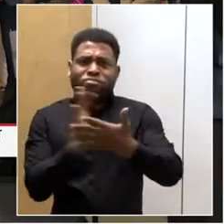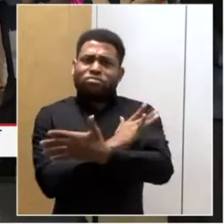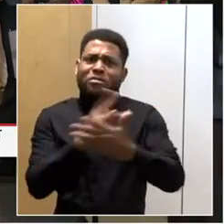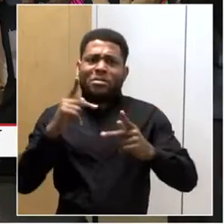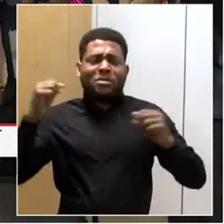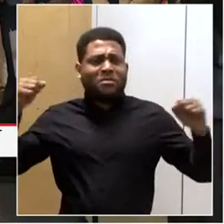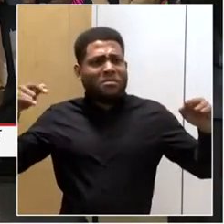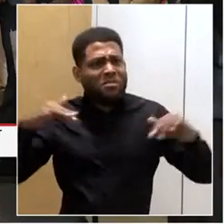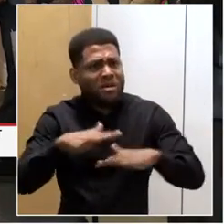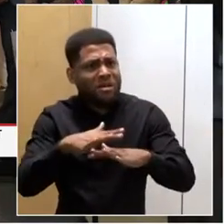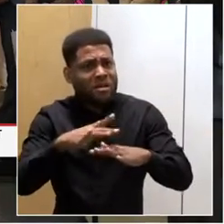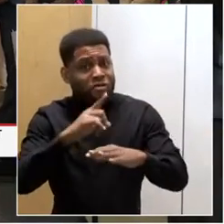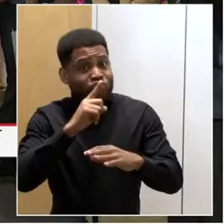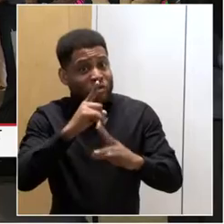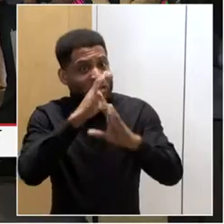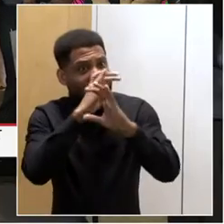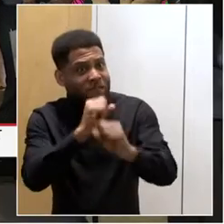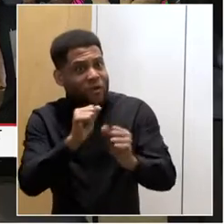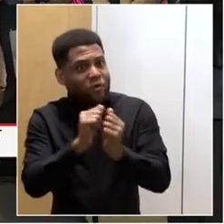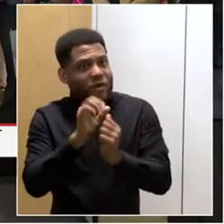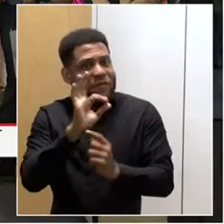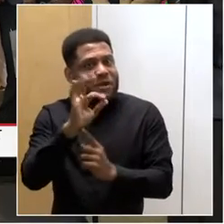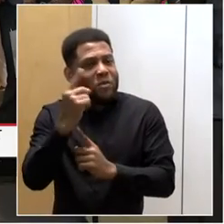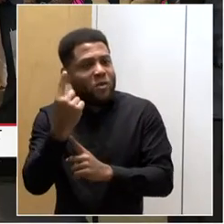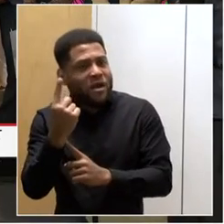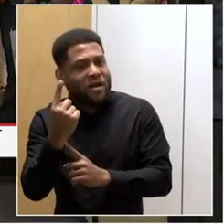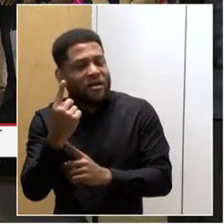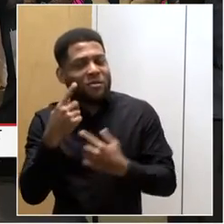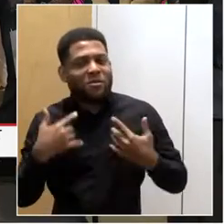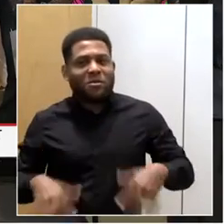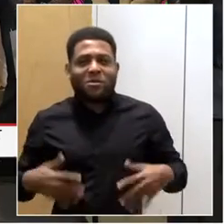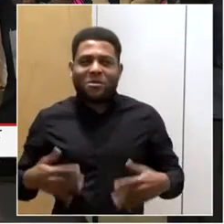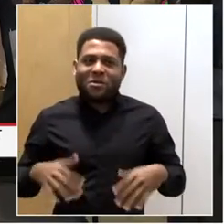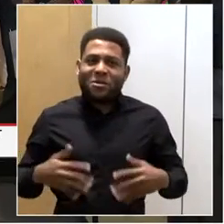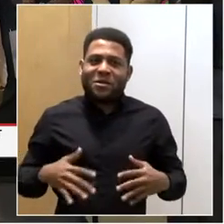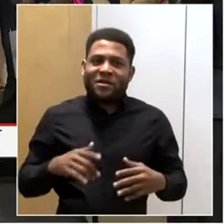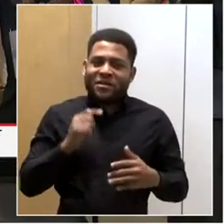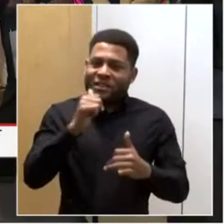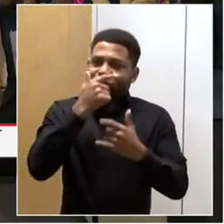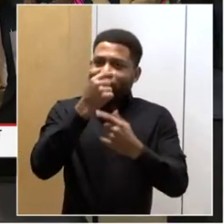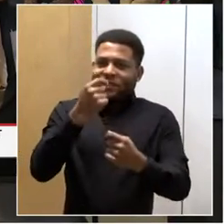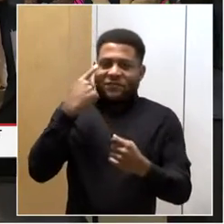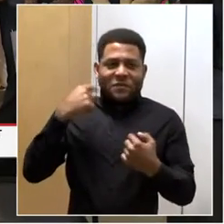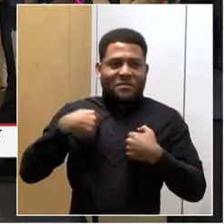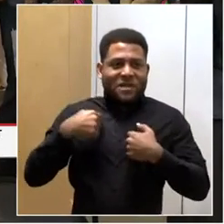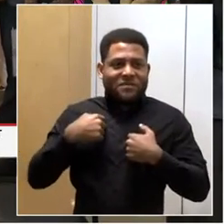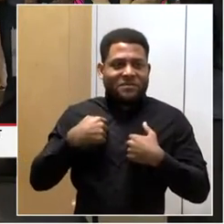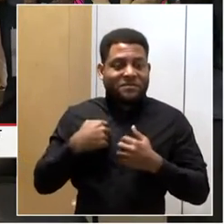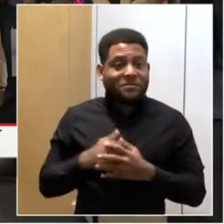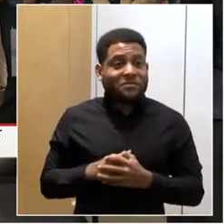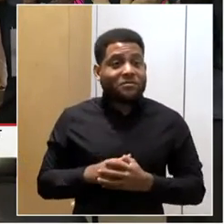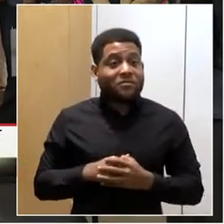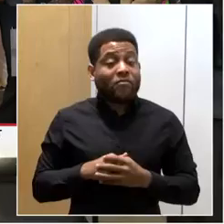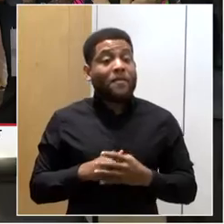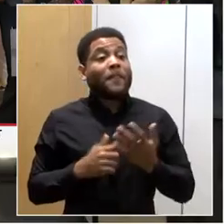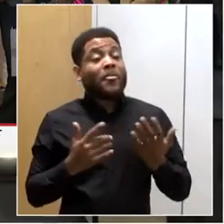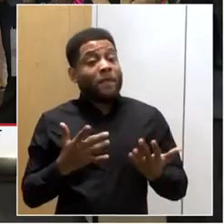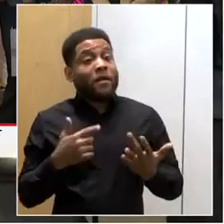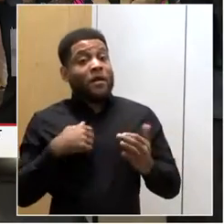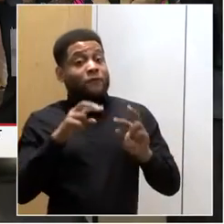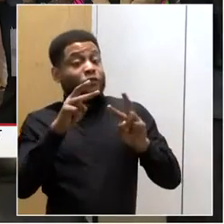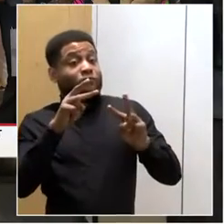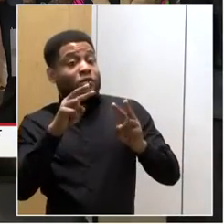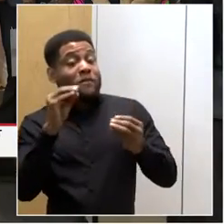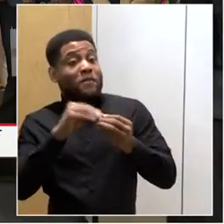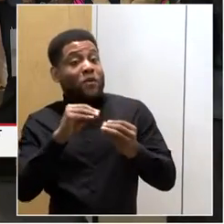me. It was pretty cool. In terms of are we planning and are we looking for more of this, actually the National Capital